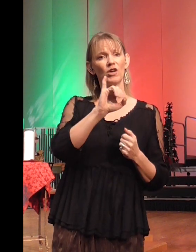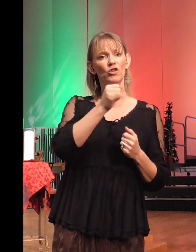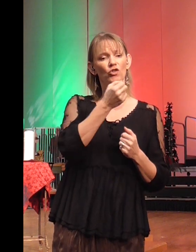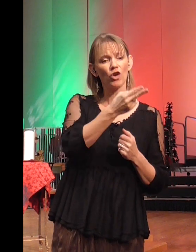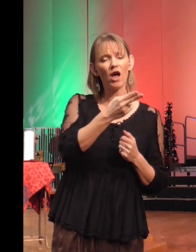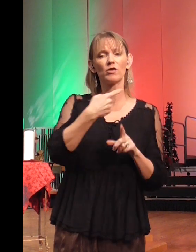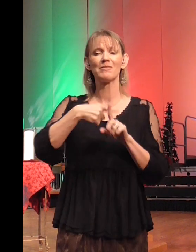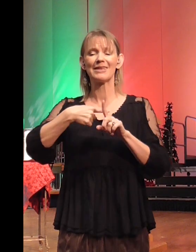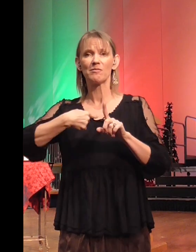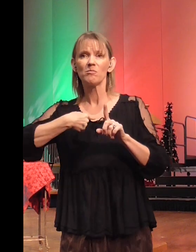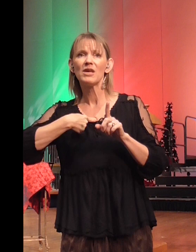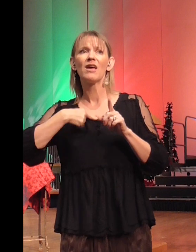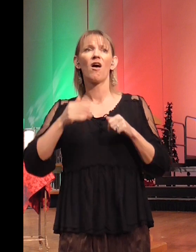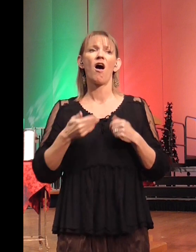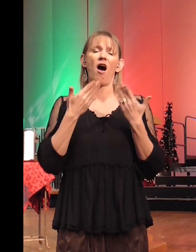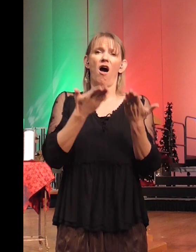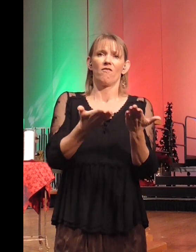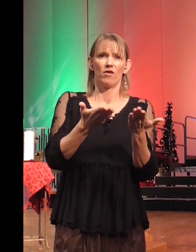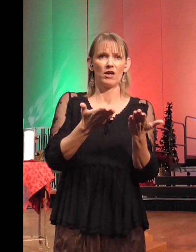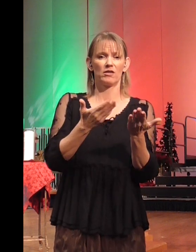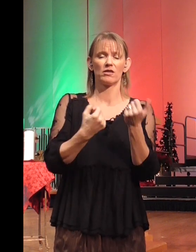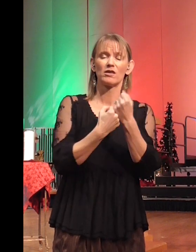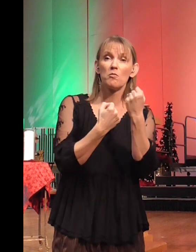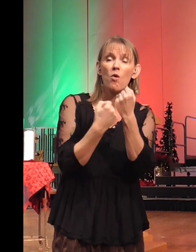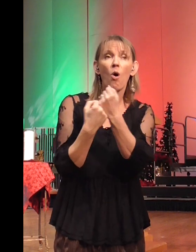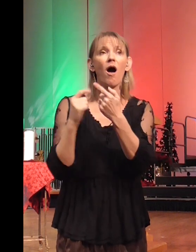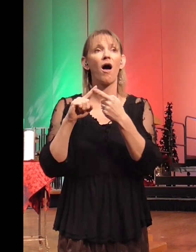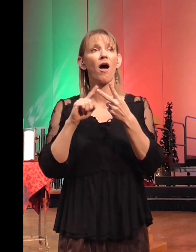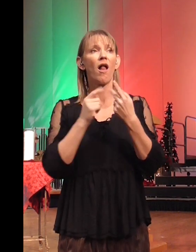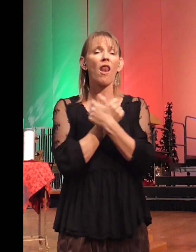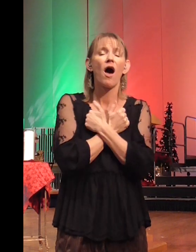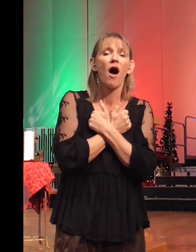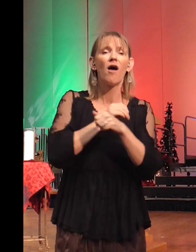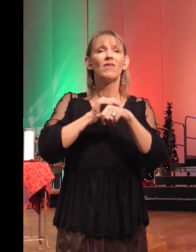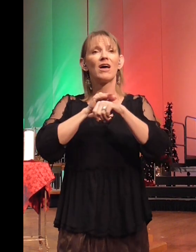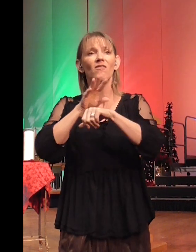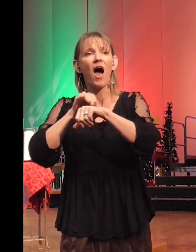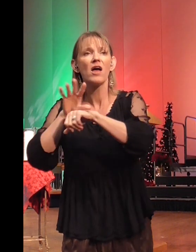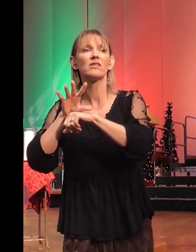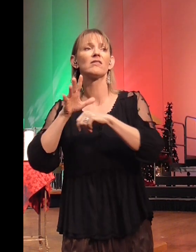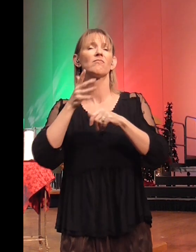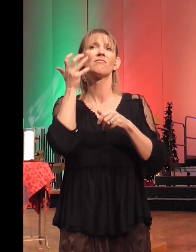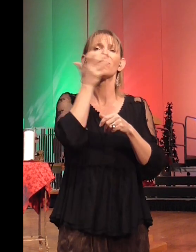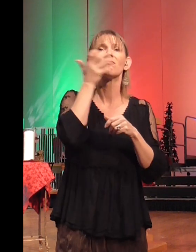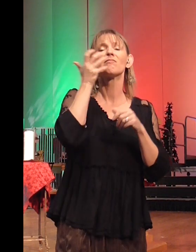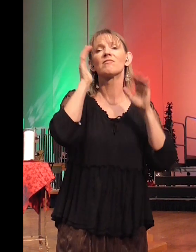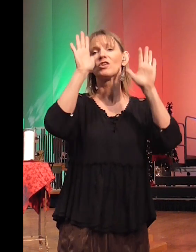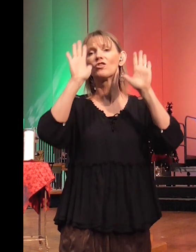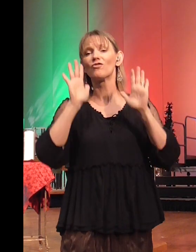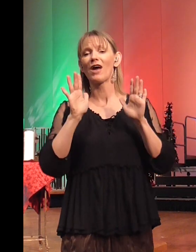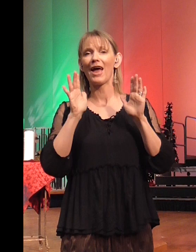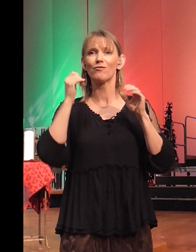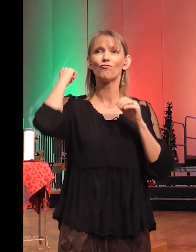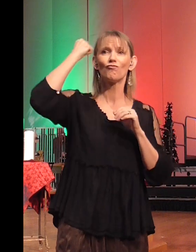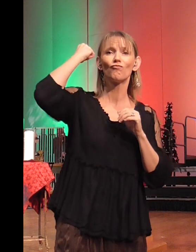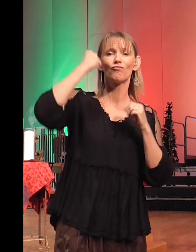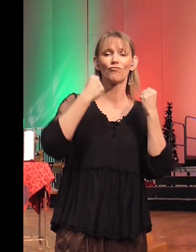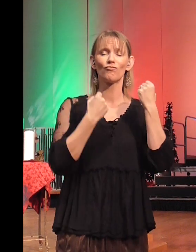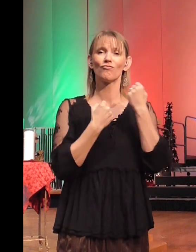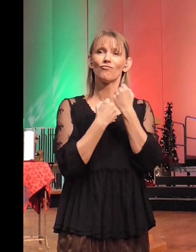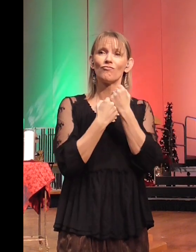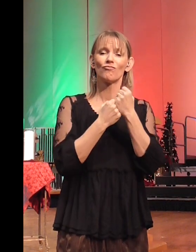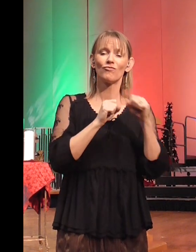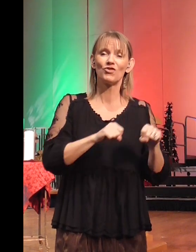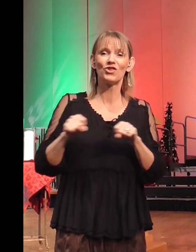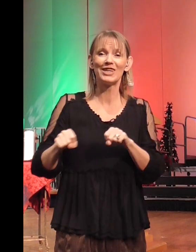me, offering us great support, great love, great advice, great cheerleading, and has been